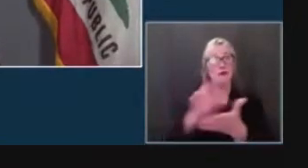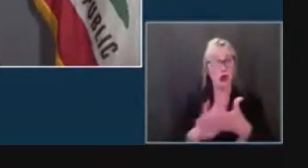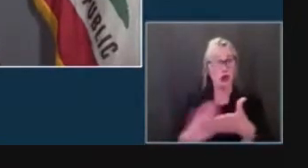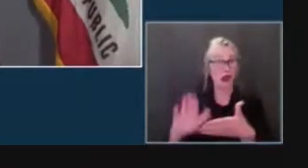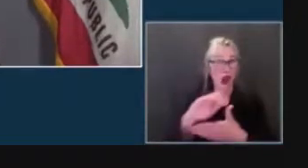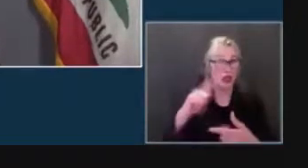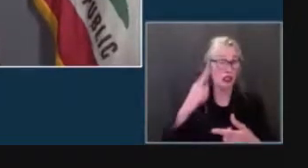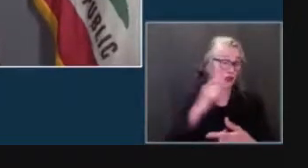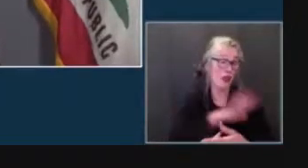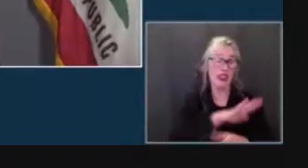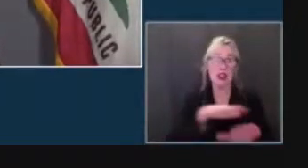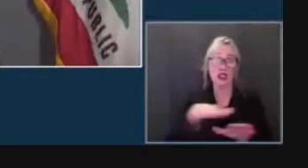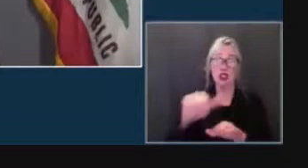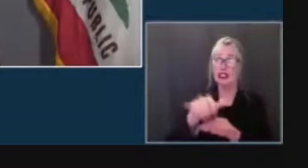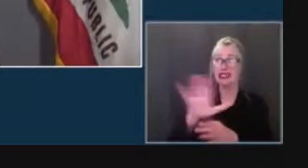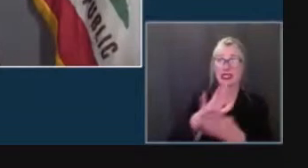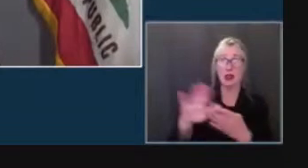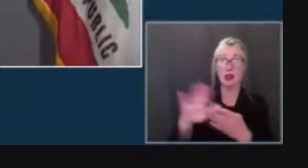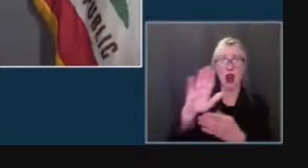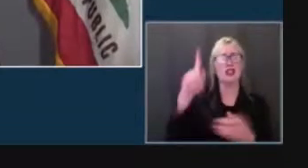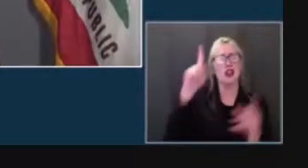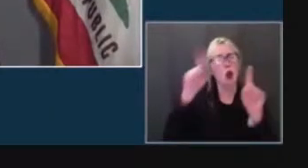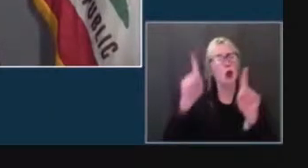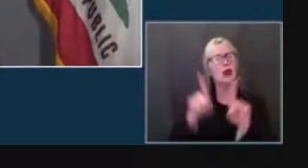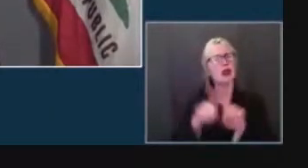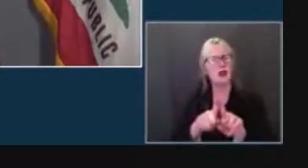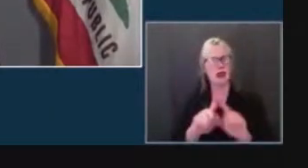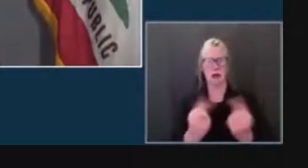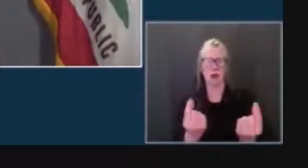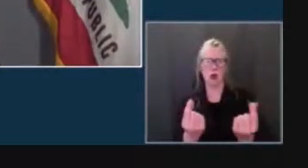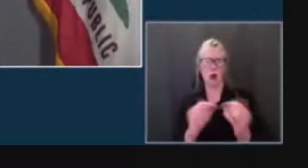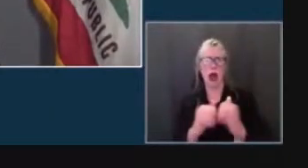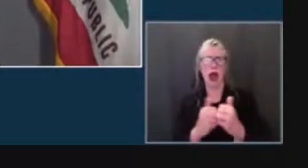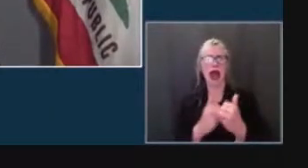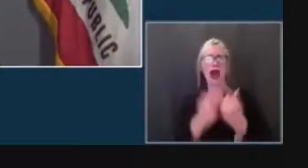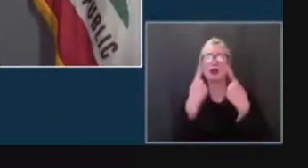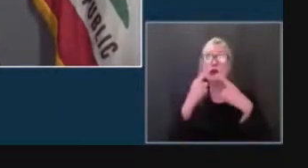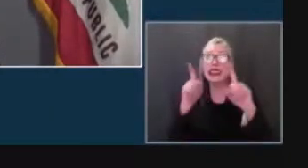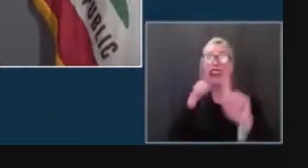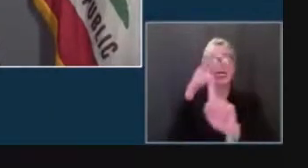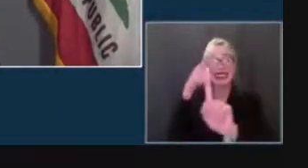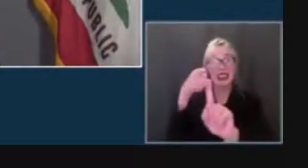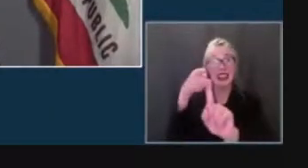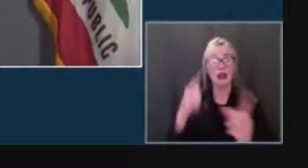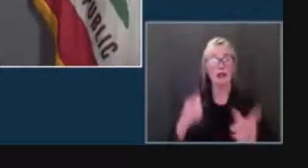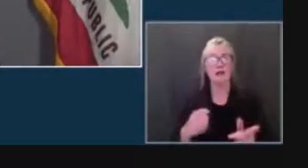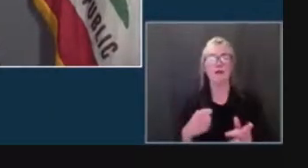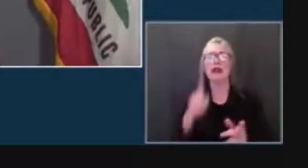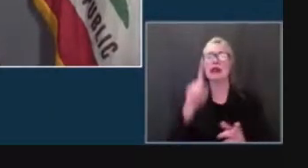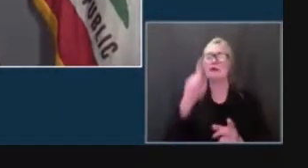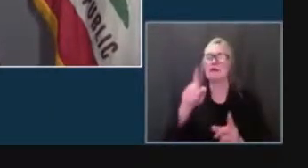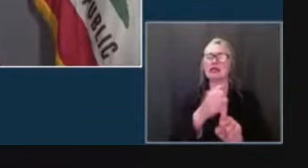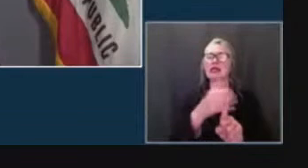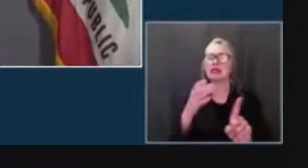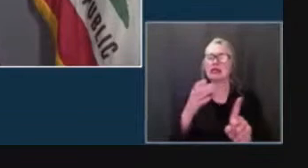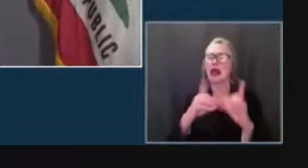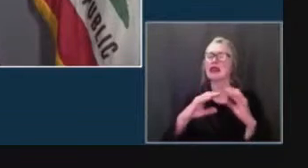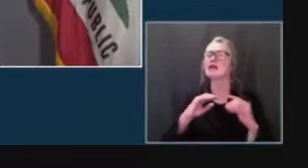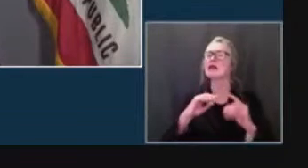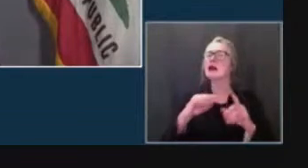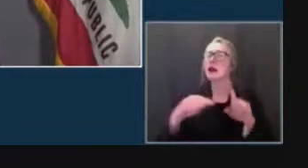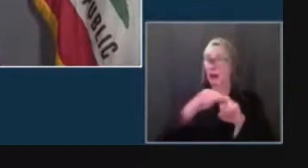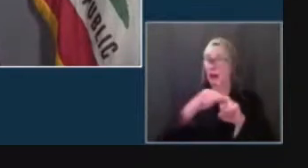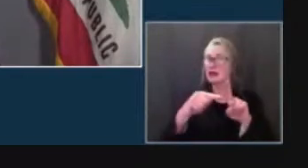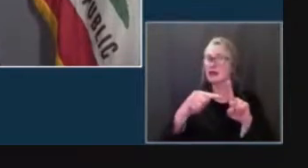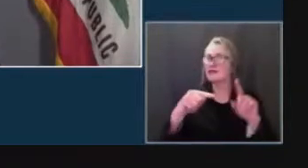of us here today can agree on. But how do we get there? There's only one way to get there, expanding and defending our democracy,